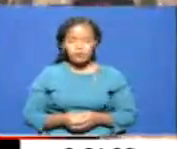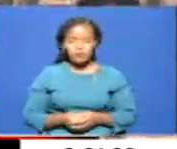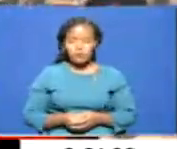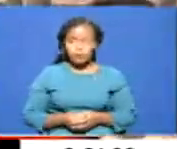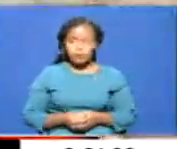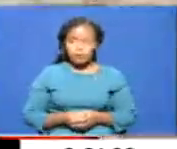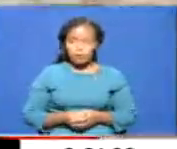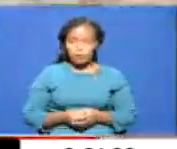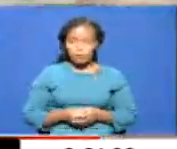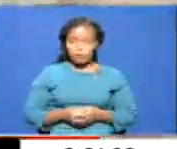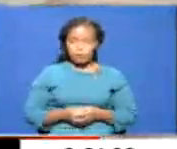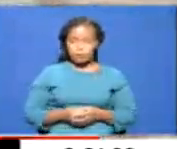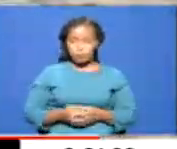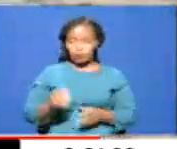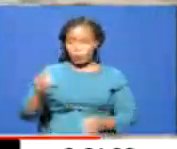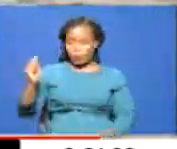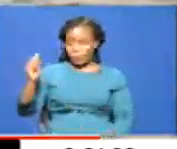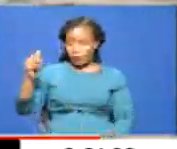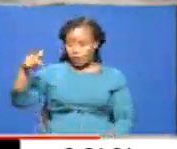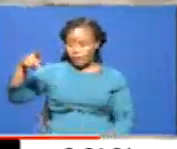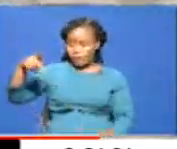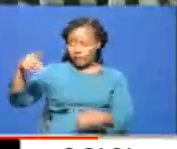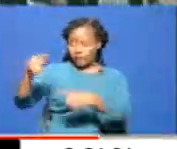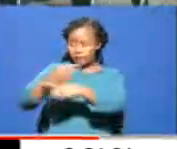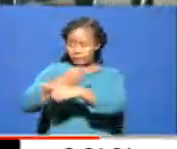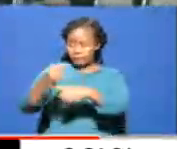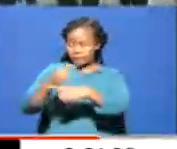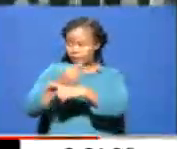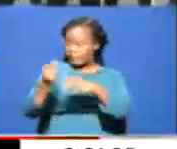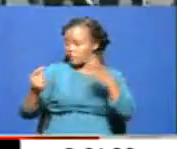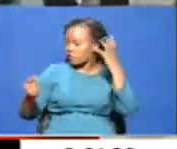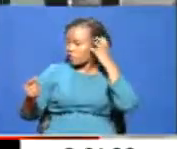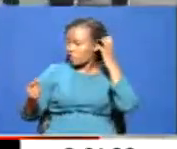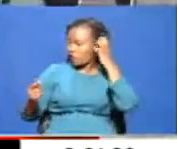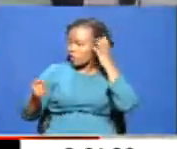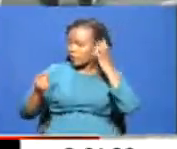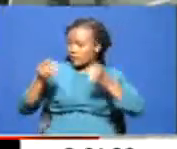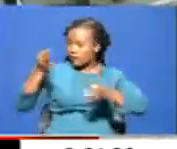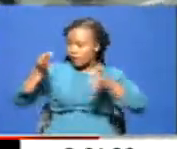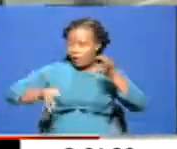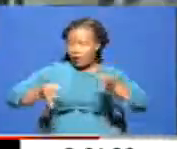At the administration police training college in Embakasi,